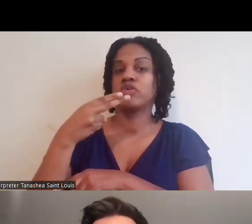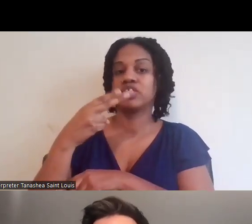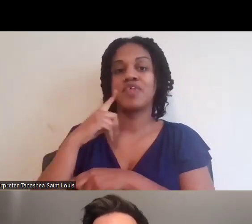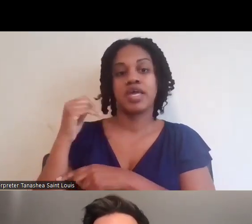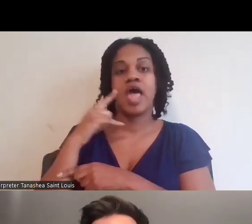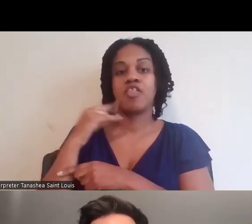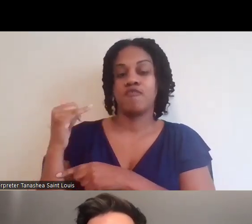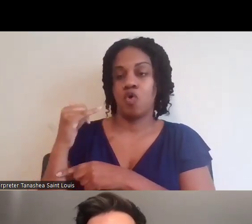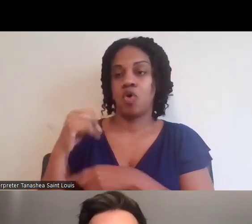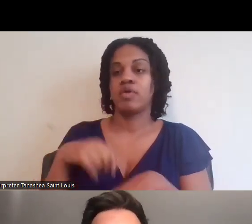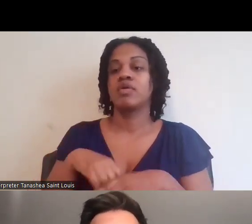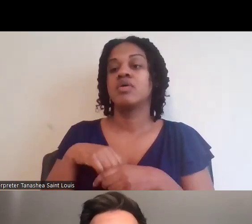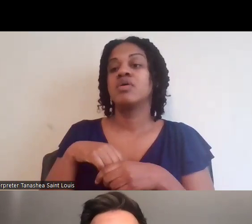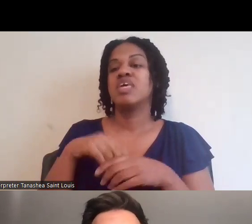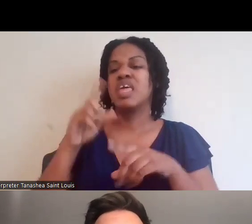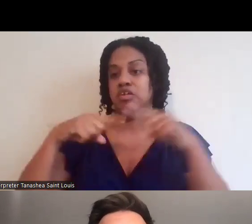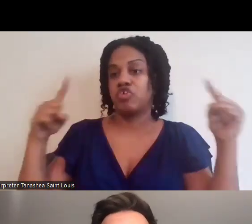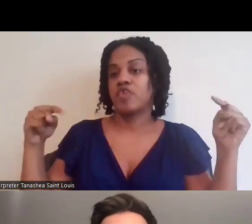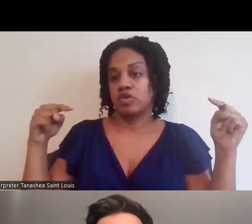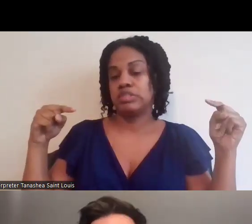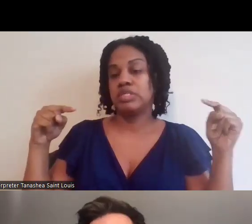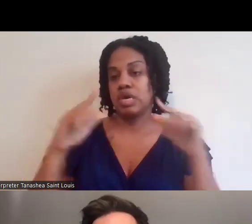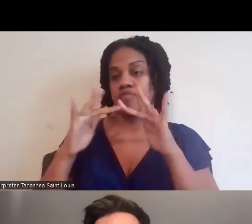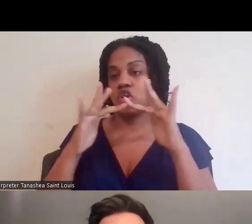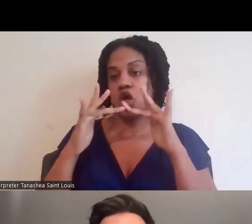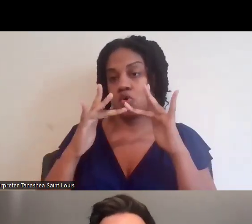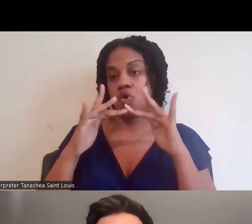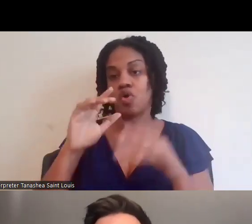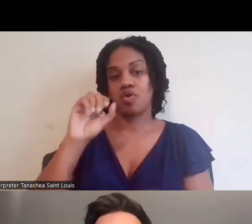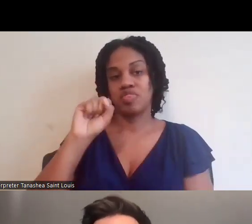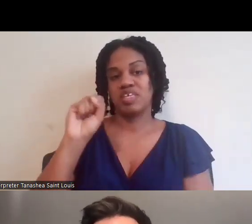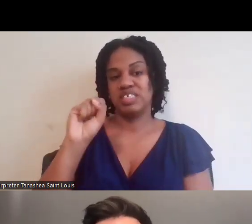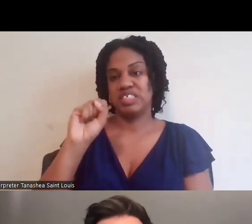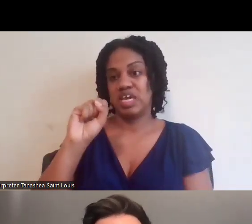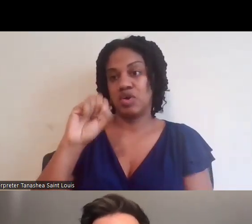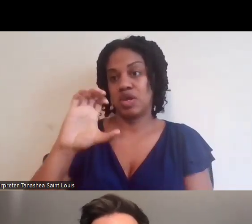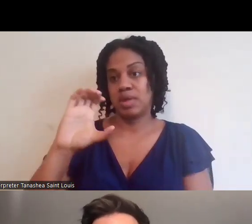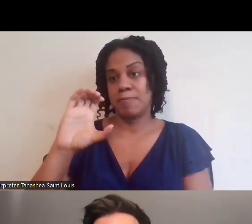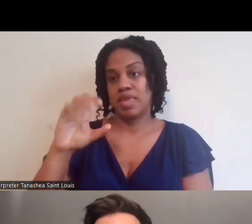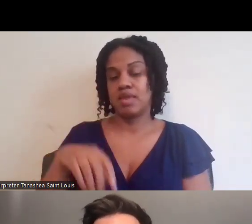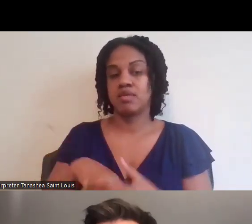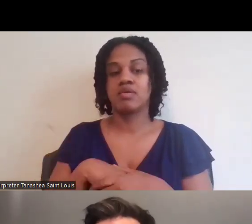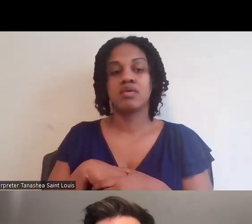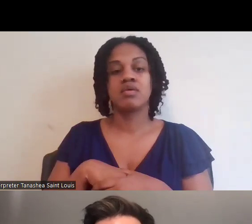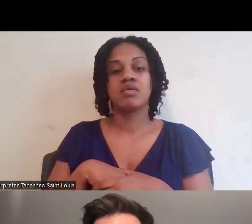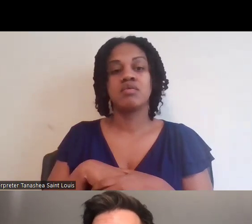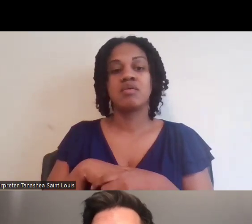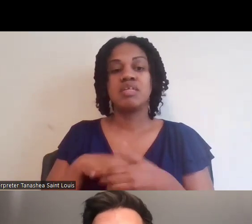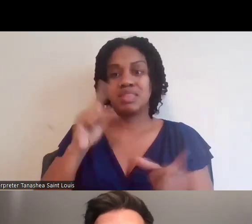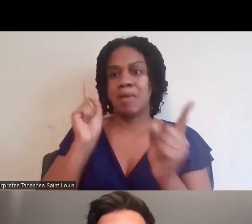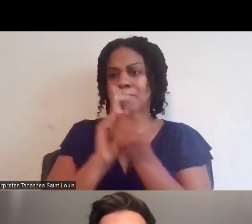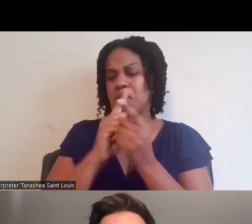sort of the diversity of the network. The steering committee met on a monthly